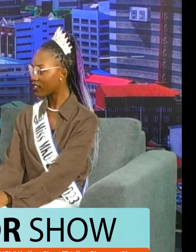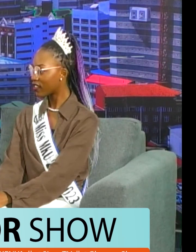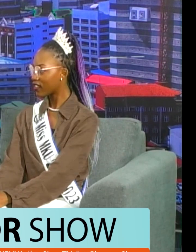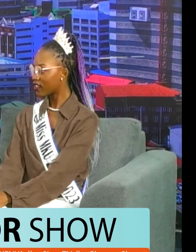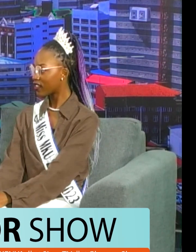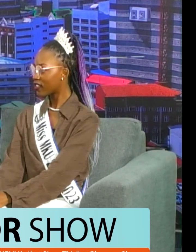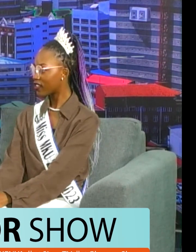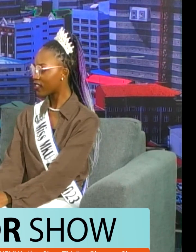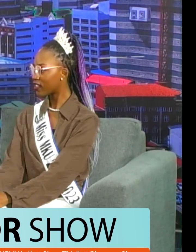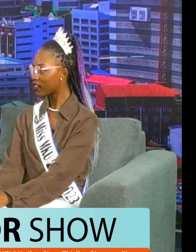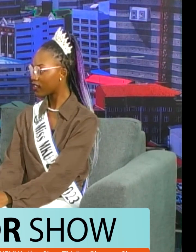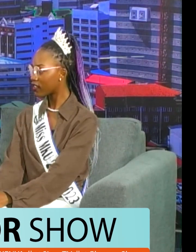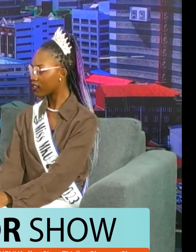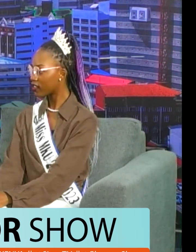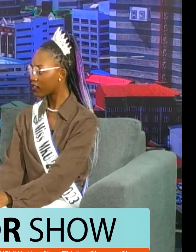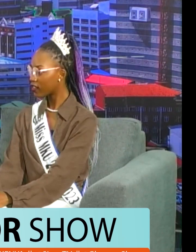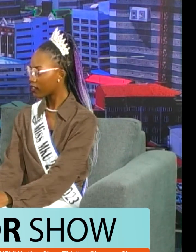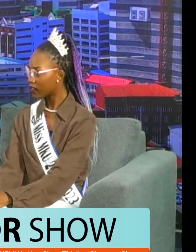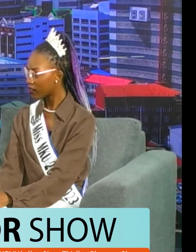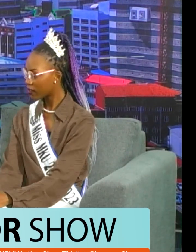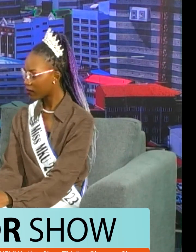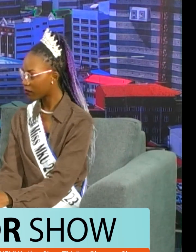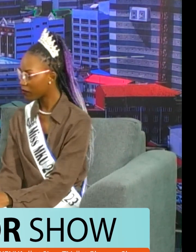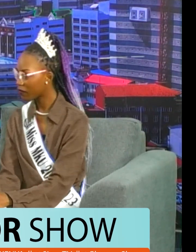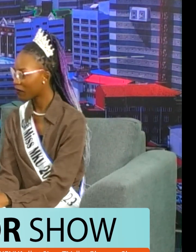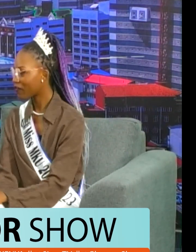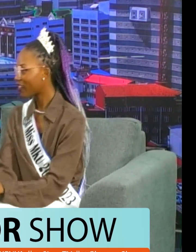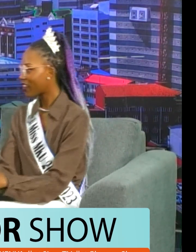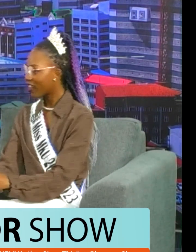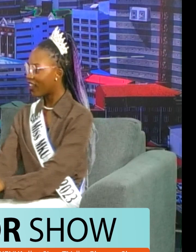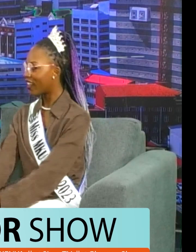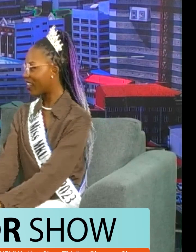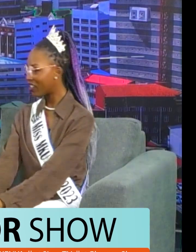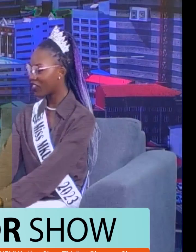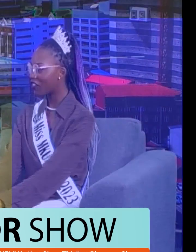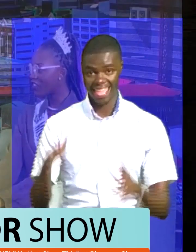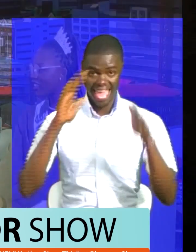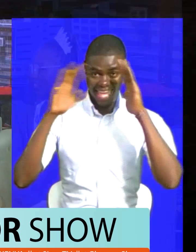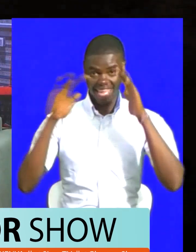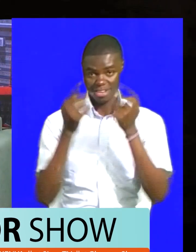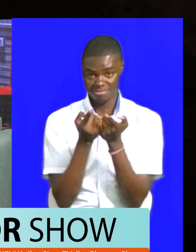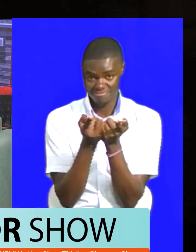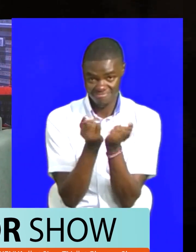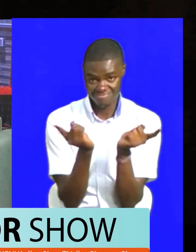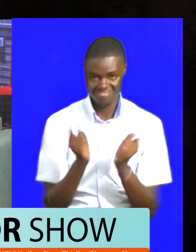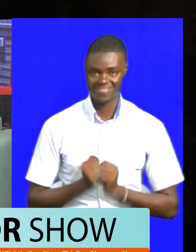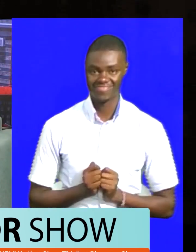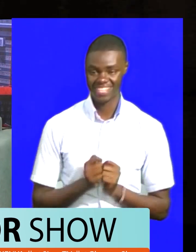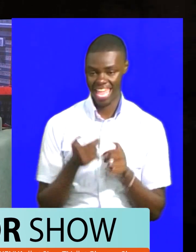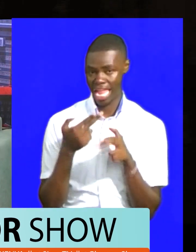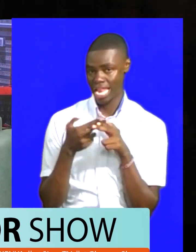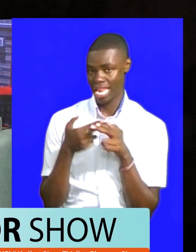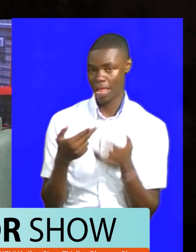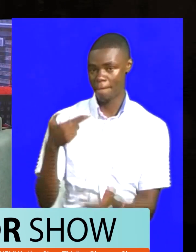are, growing up, how was life like, and stuff. Hello everyone. My name